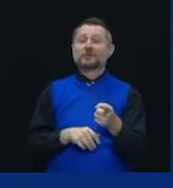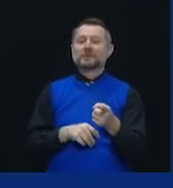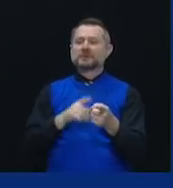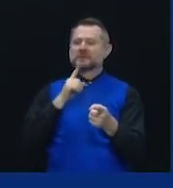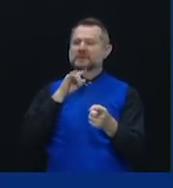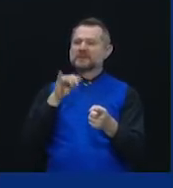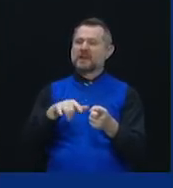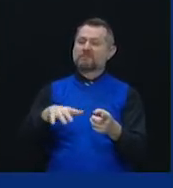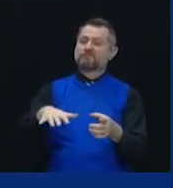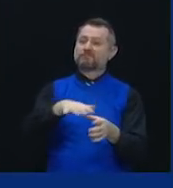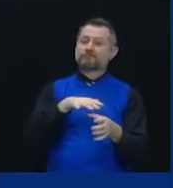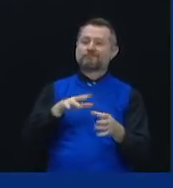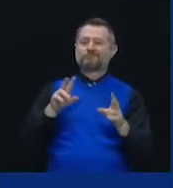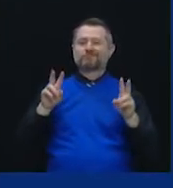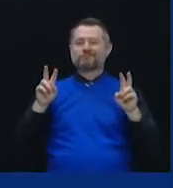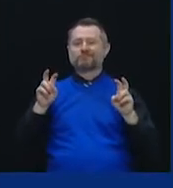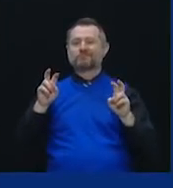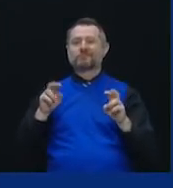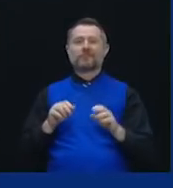for COVID.